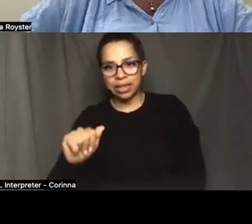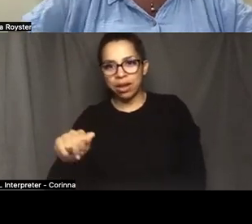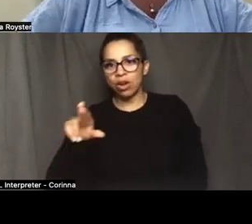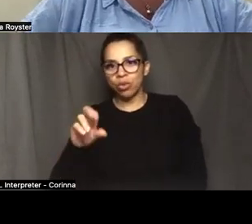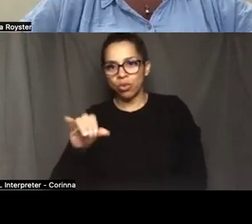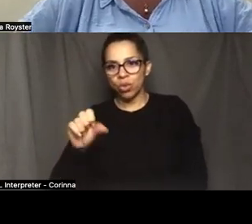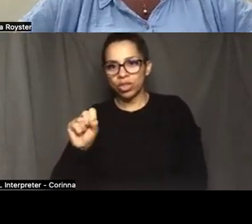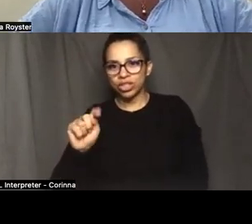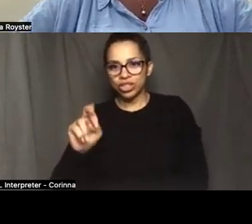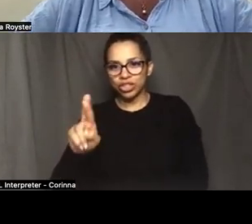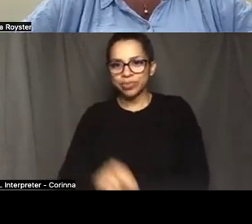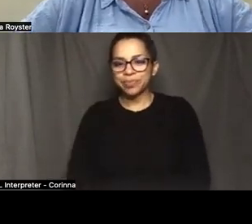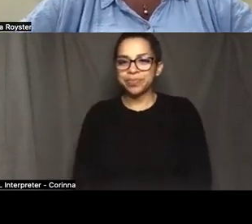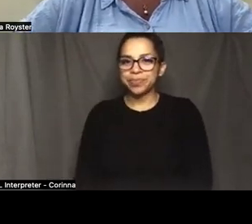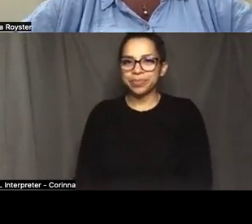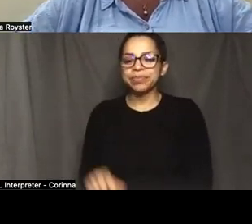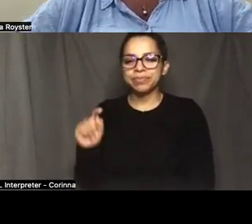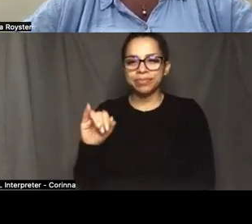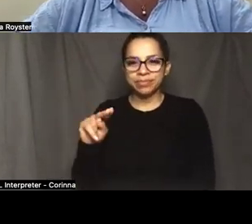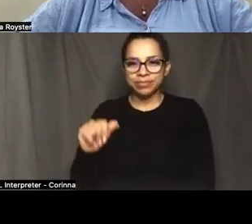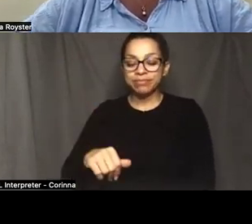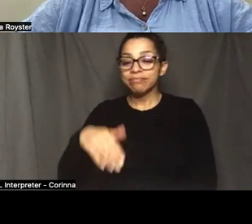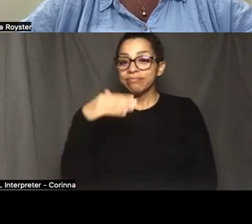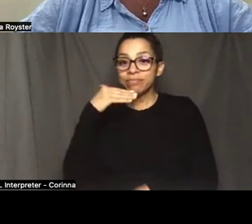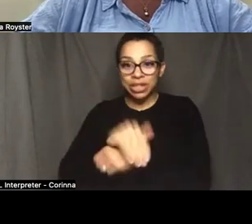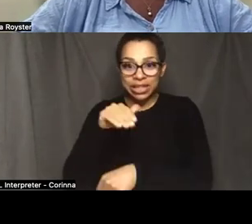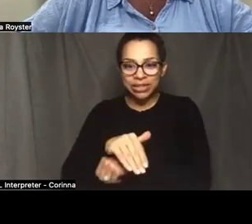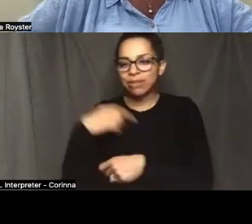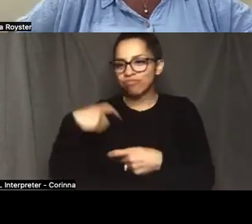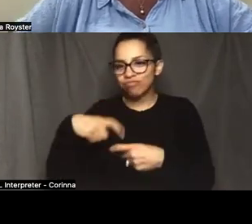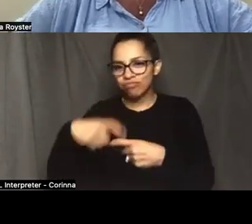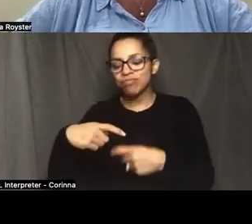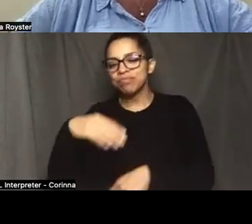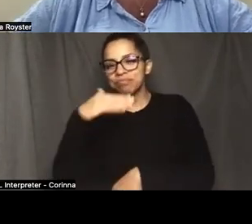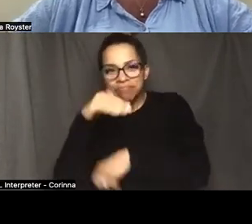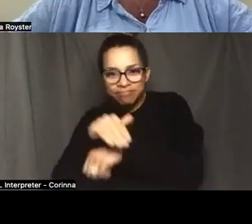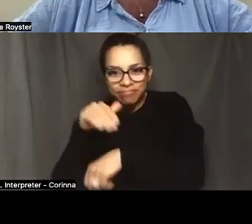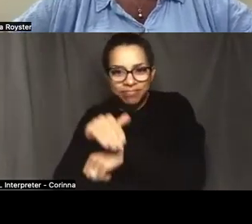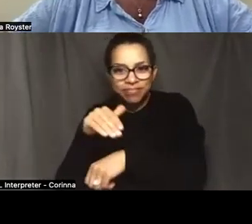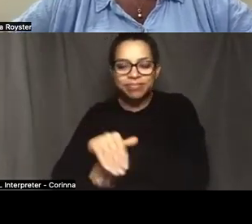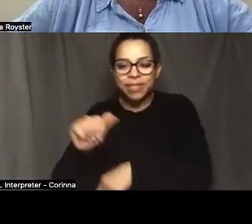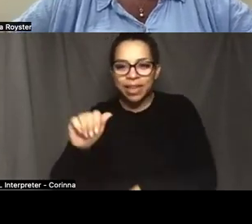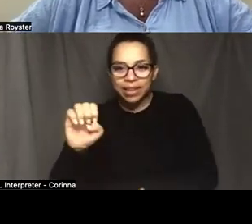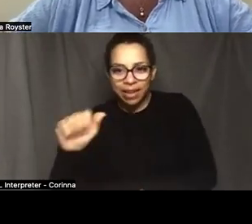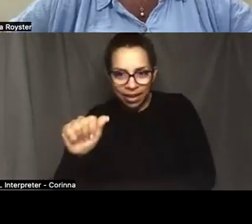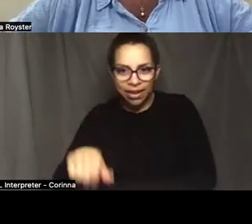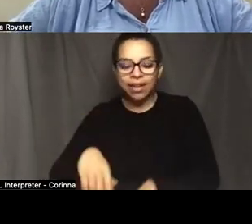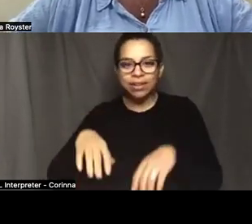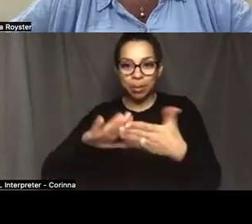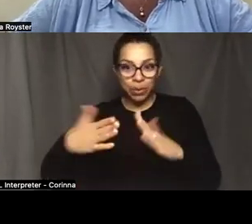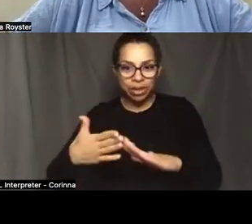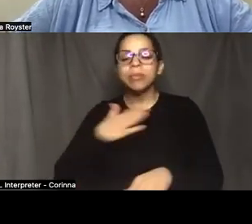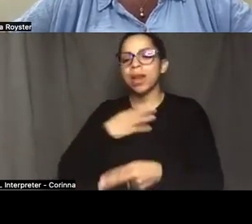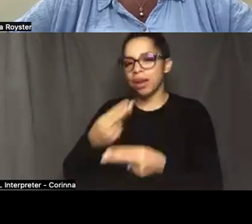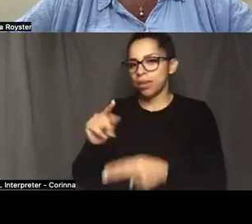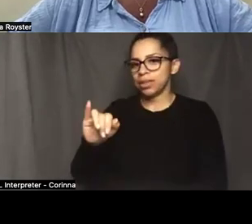Good evening, AEA community. Buenas tardes, AEA comunidad. My name is Tina Royster. I'm a